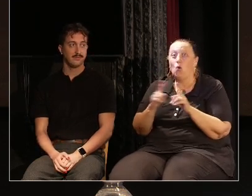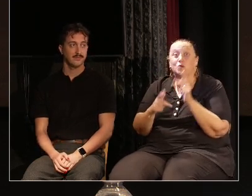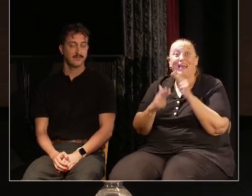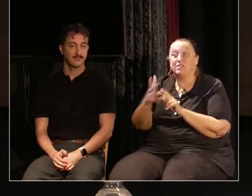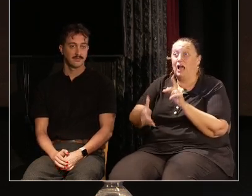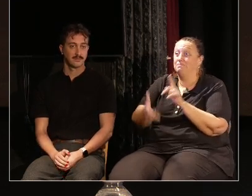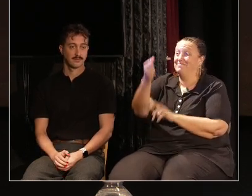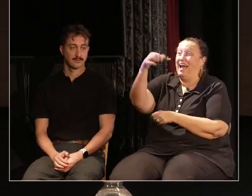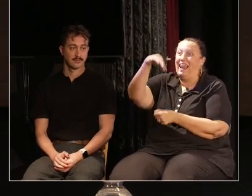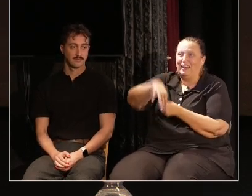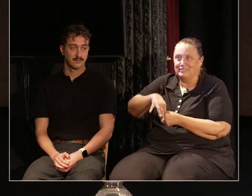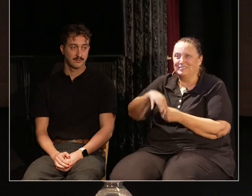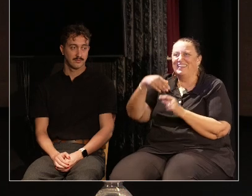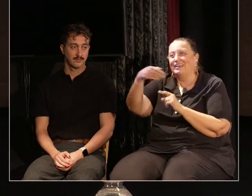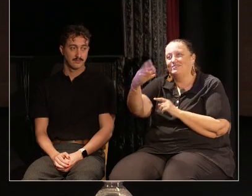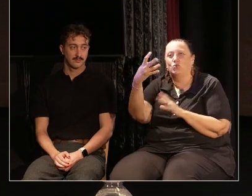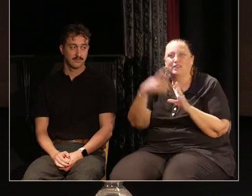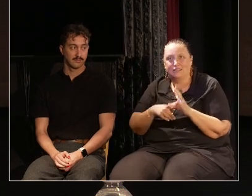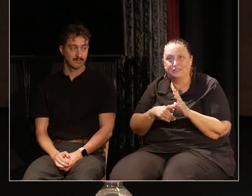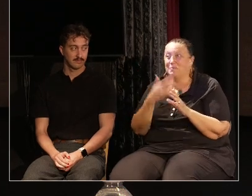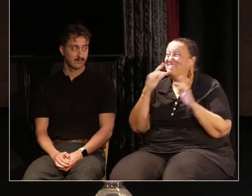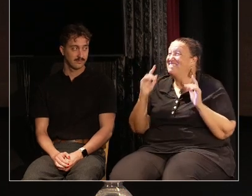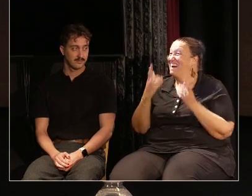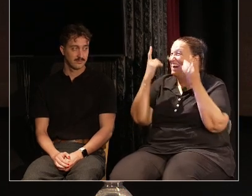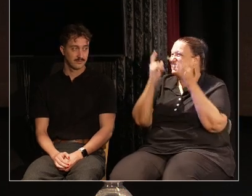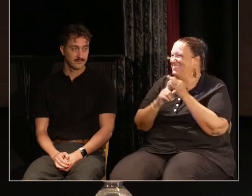the next 4 years. So let's get to the first question, shall we?